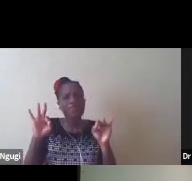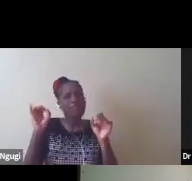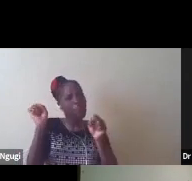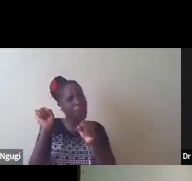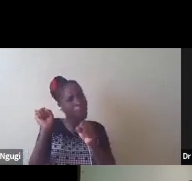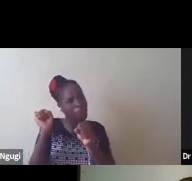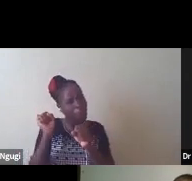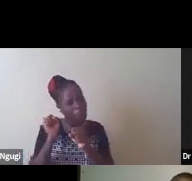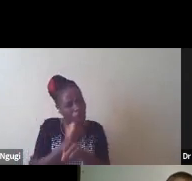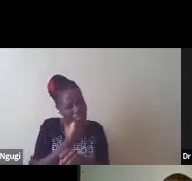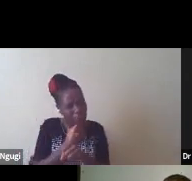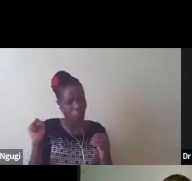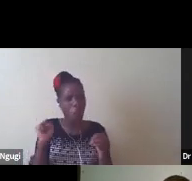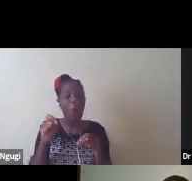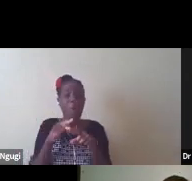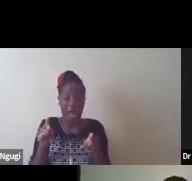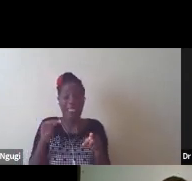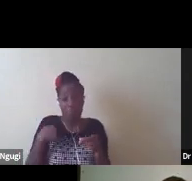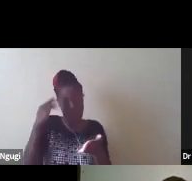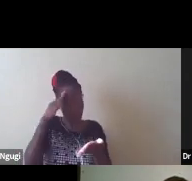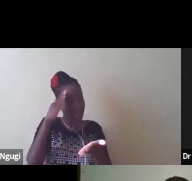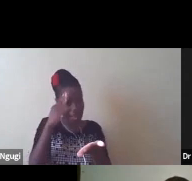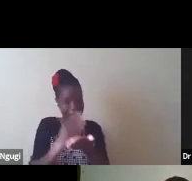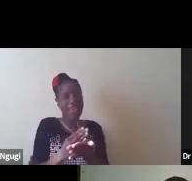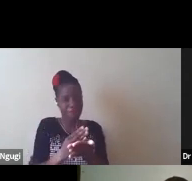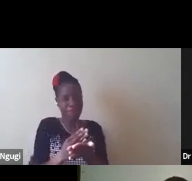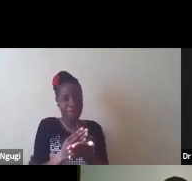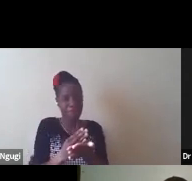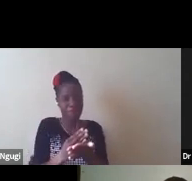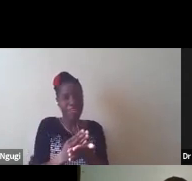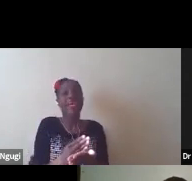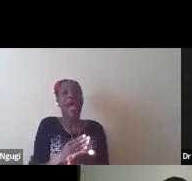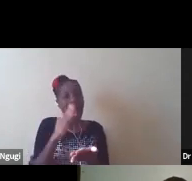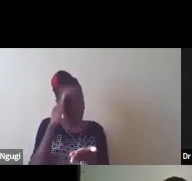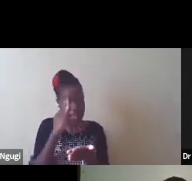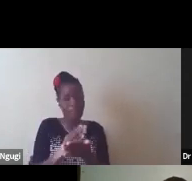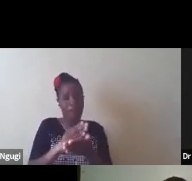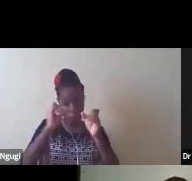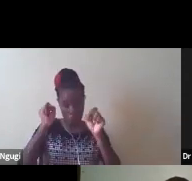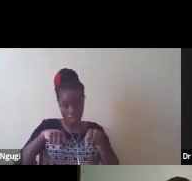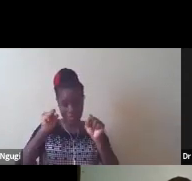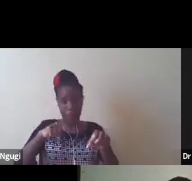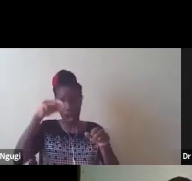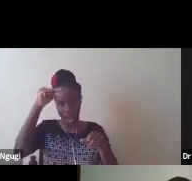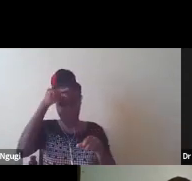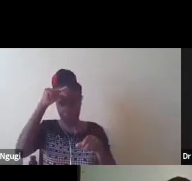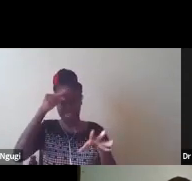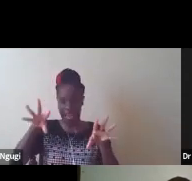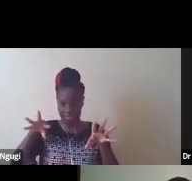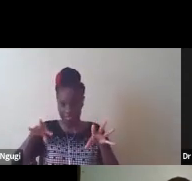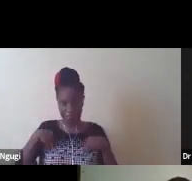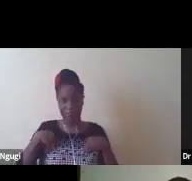impossible. But I believe it's actually almost impossible to get governments and